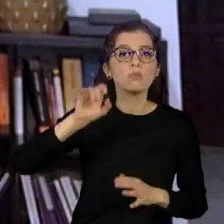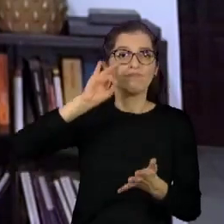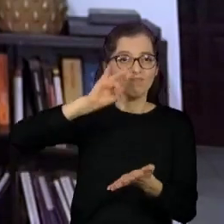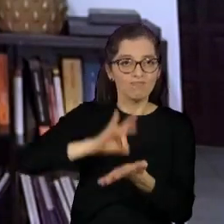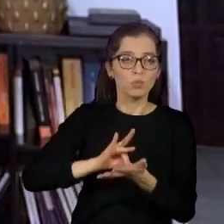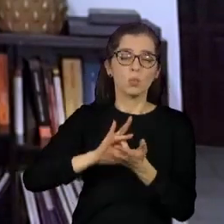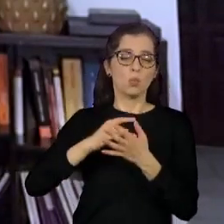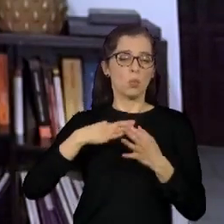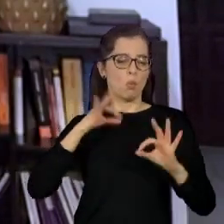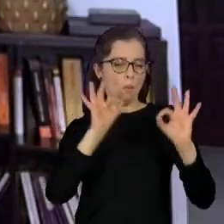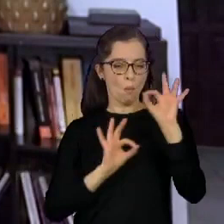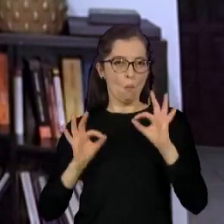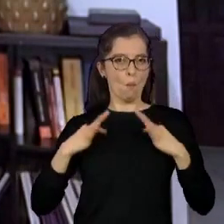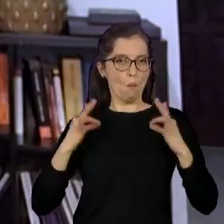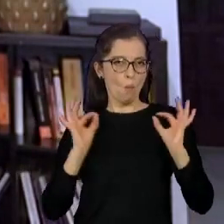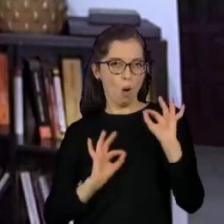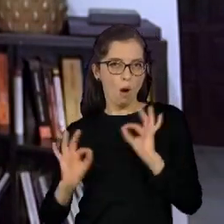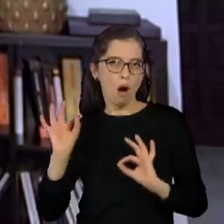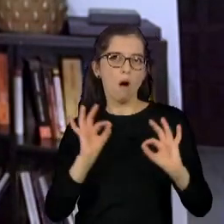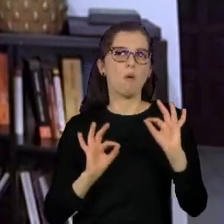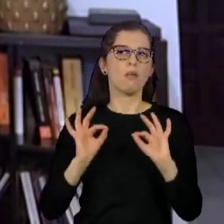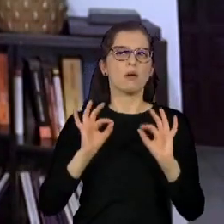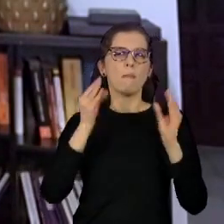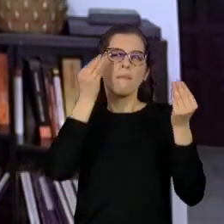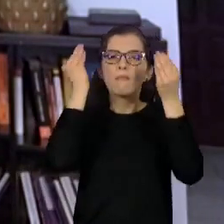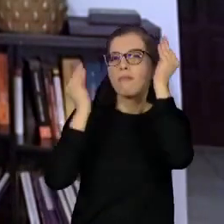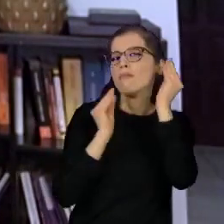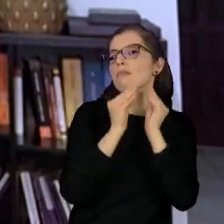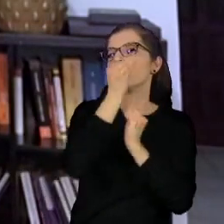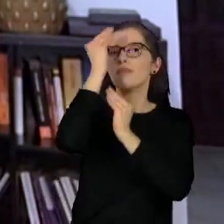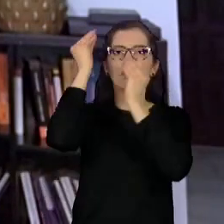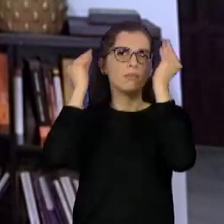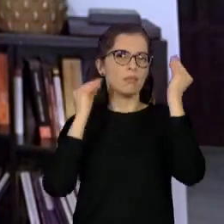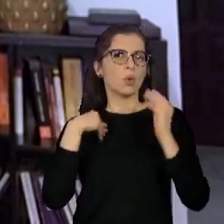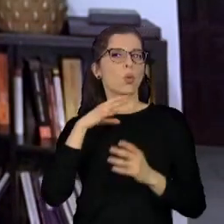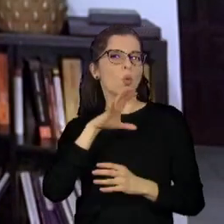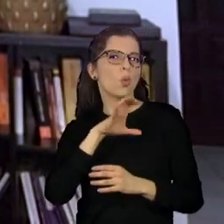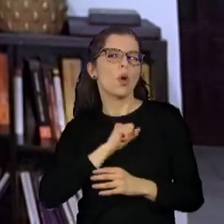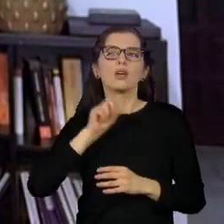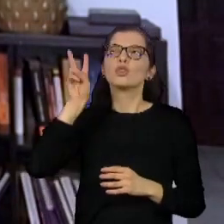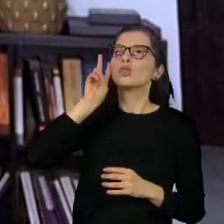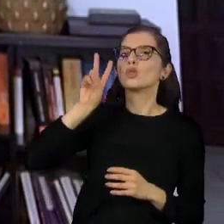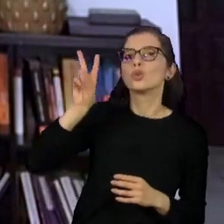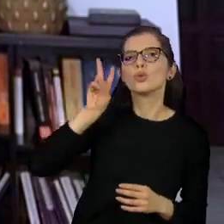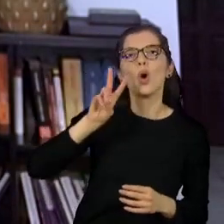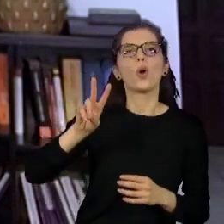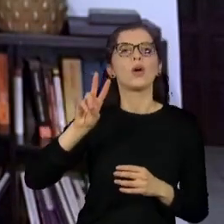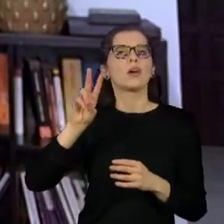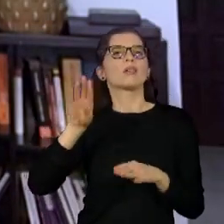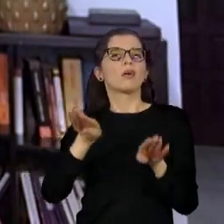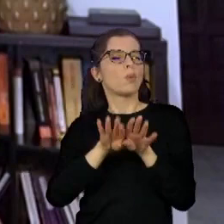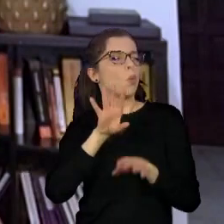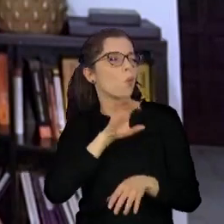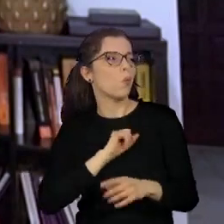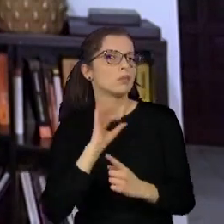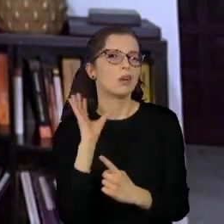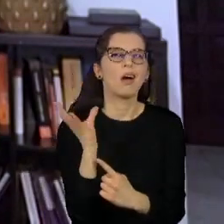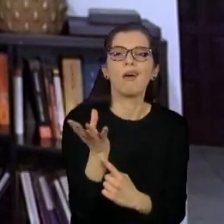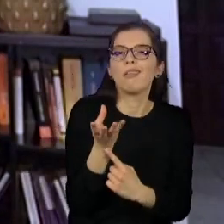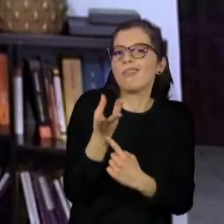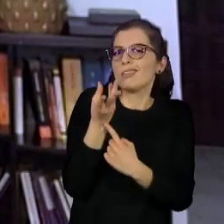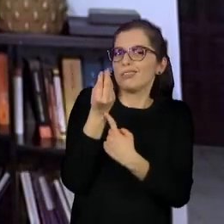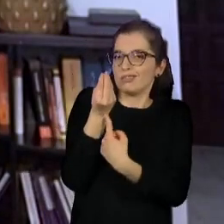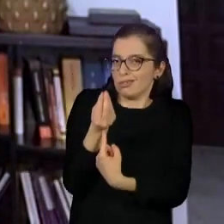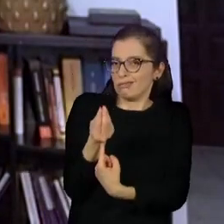fashion. I genuinely like makeup. I genuinely like history. I genuinely like